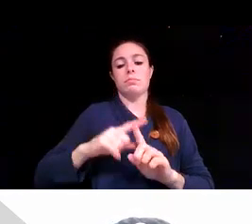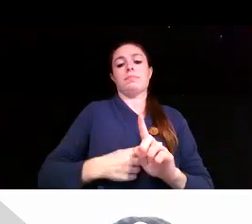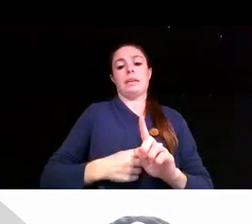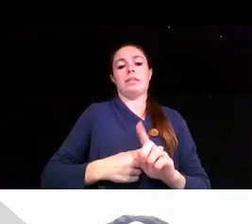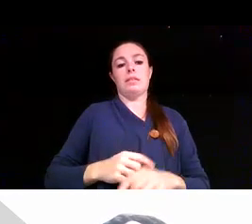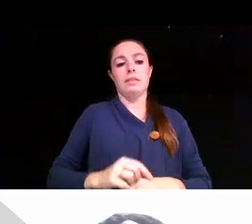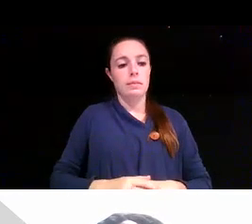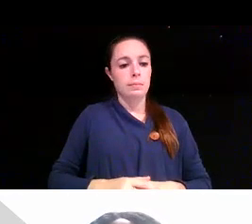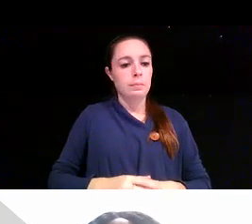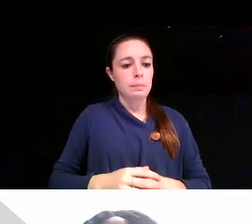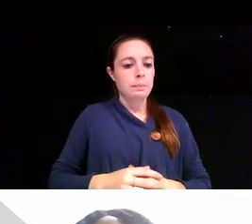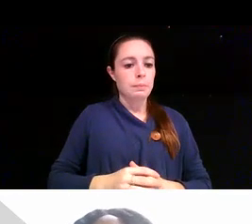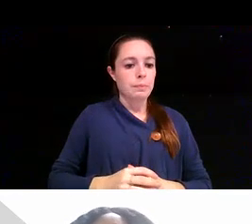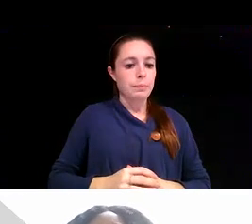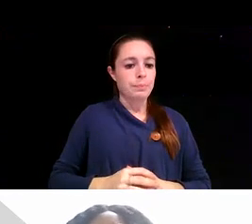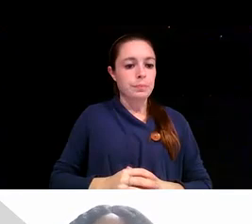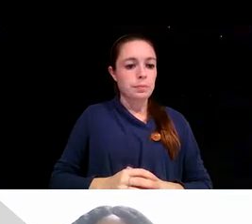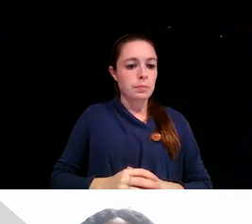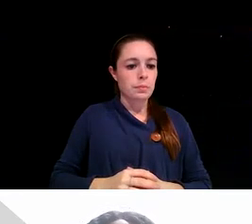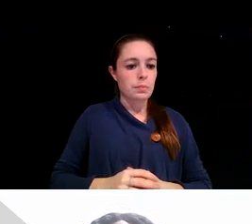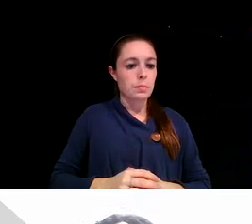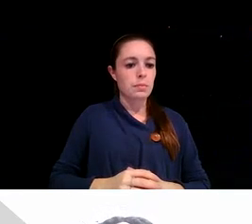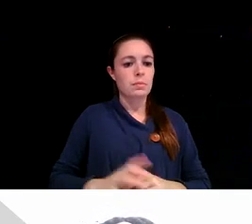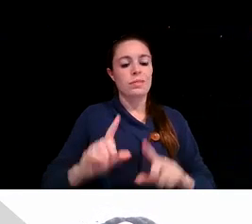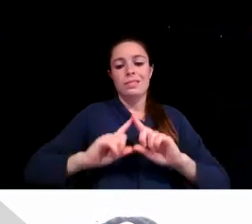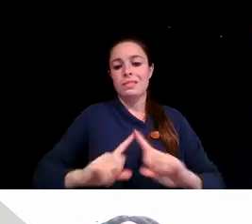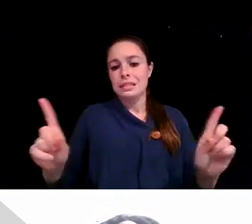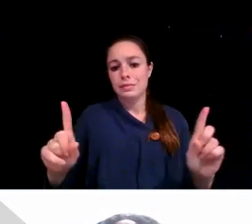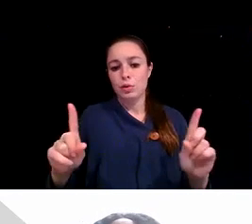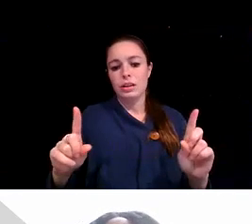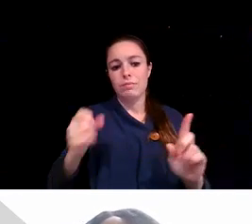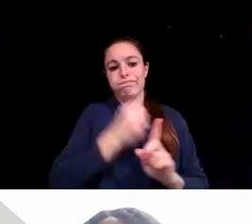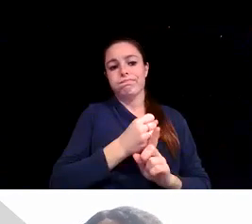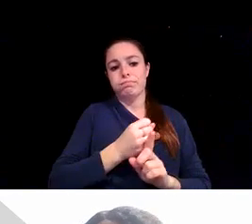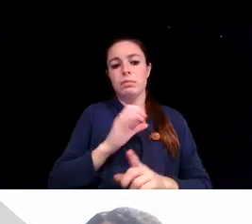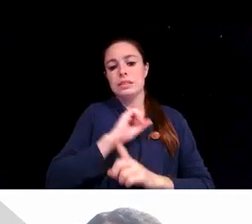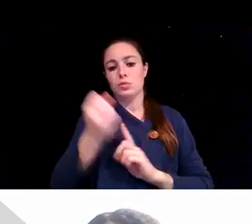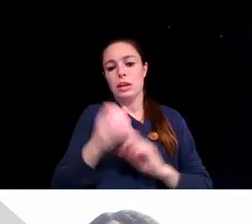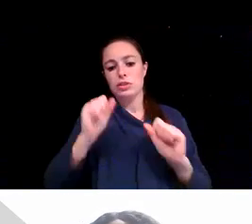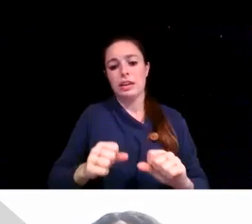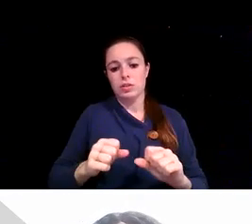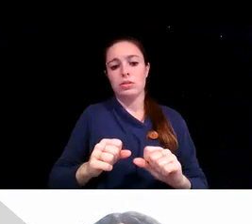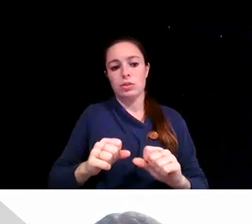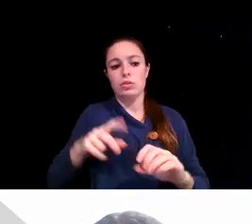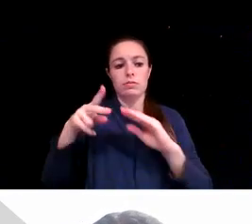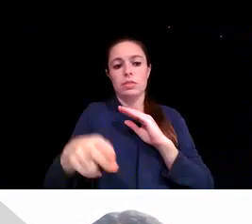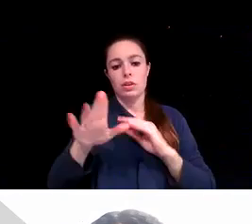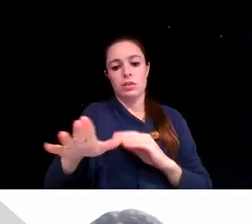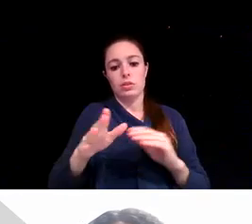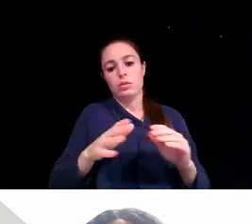Now, these are circumstances or situations that might terminate your Essential Plan